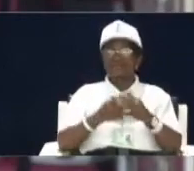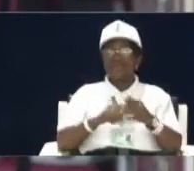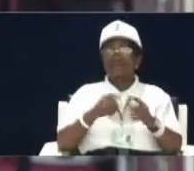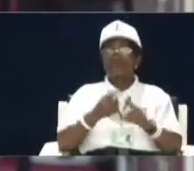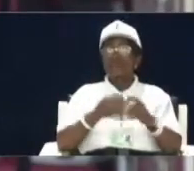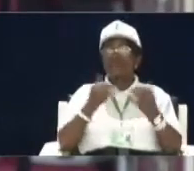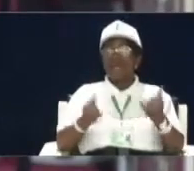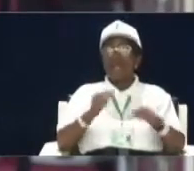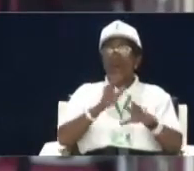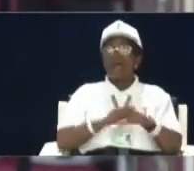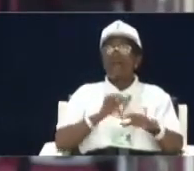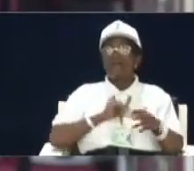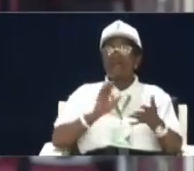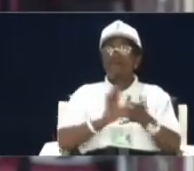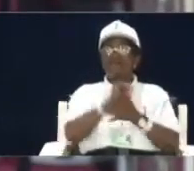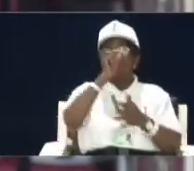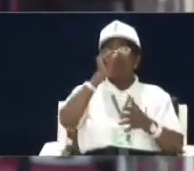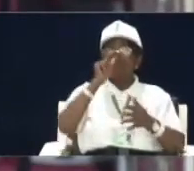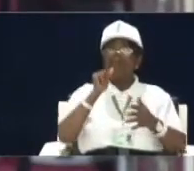I believe